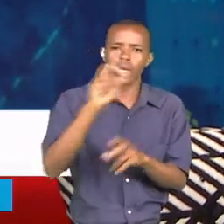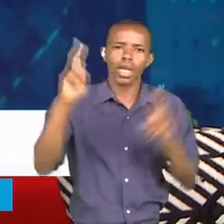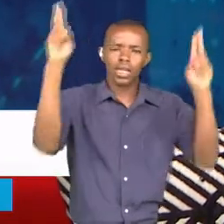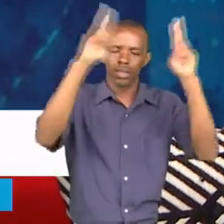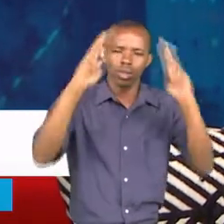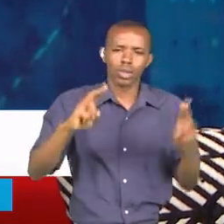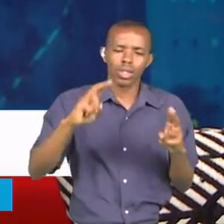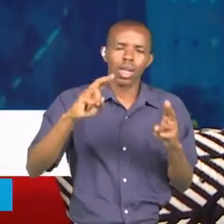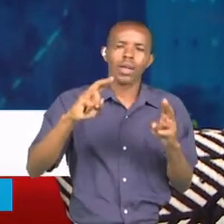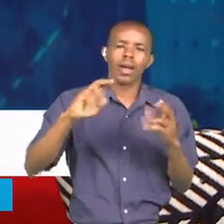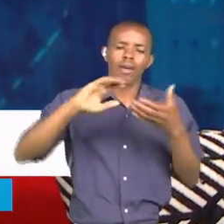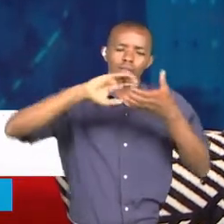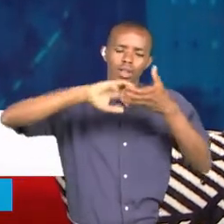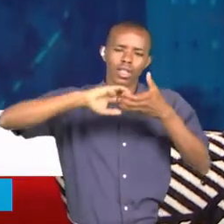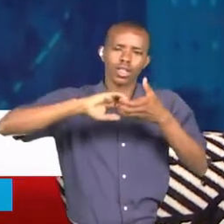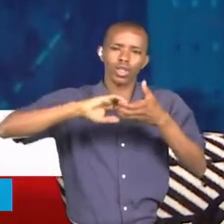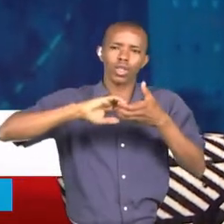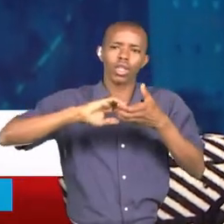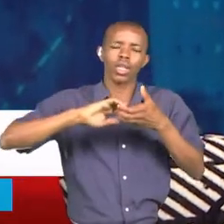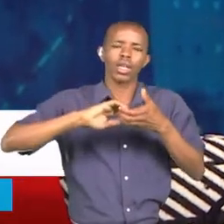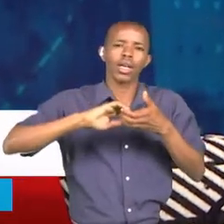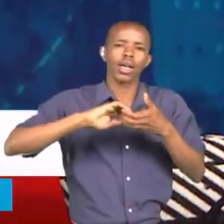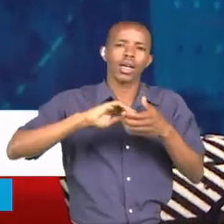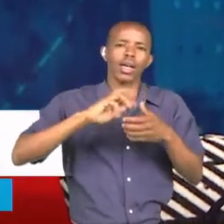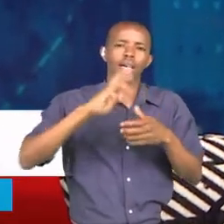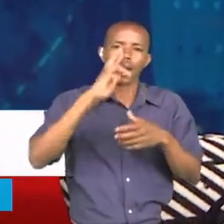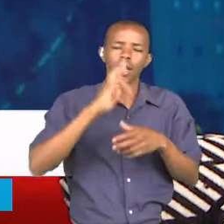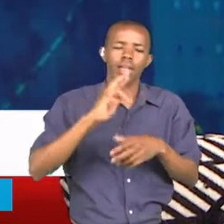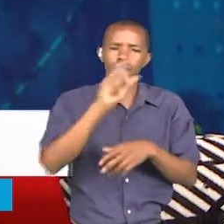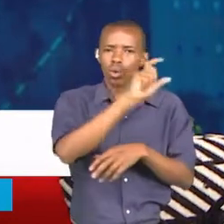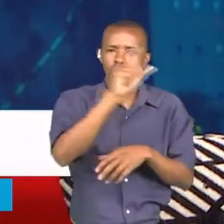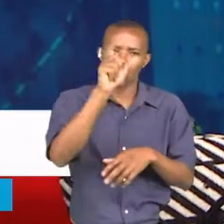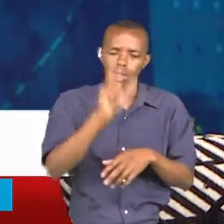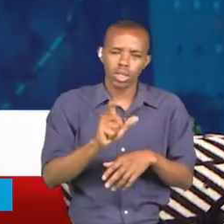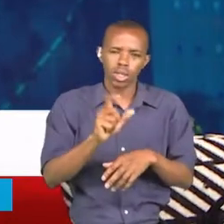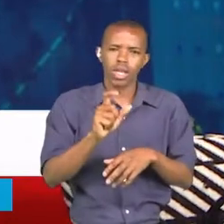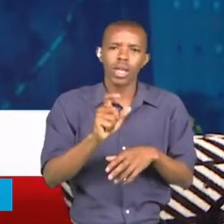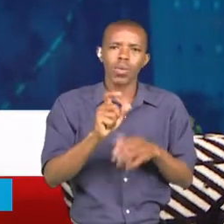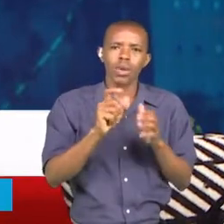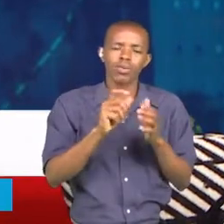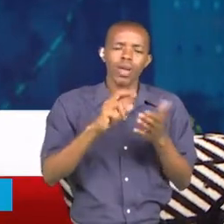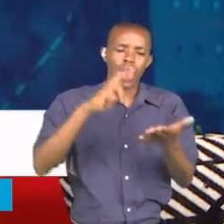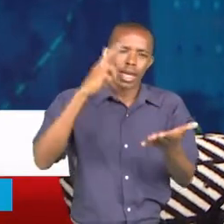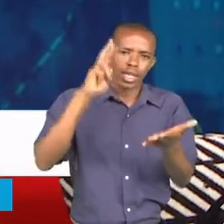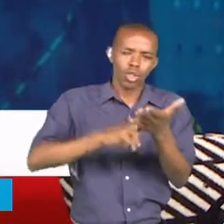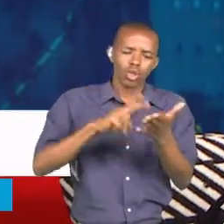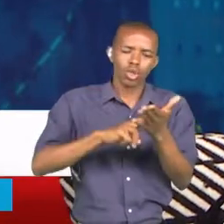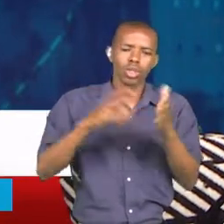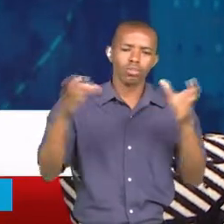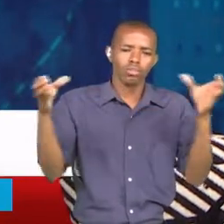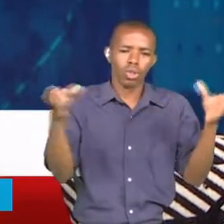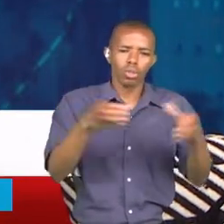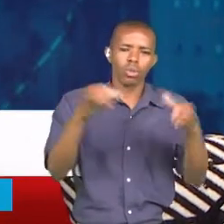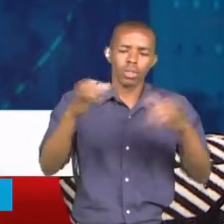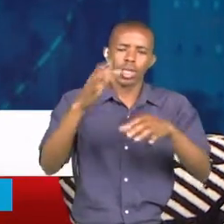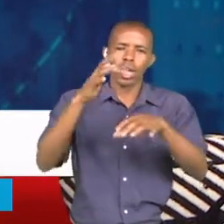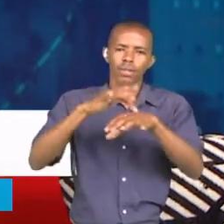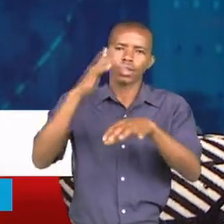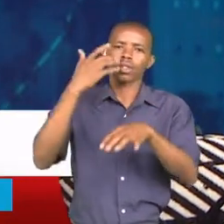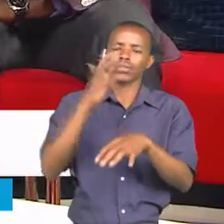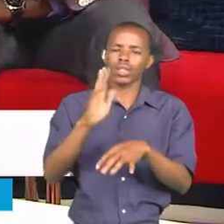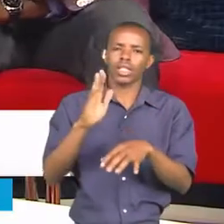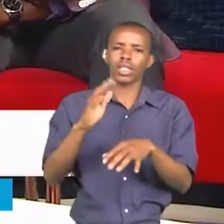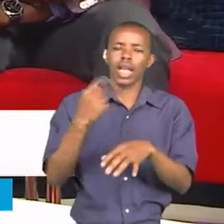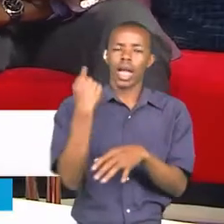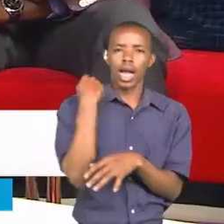of Red Cross. So what we've done is we've rolled out registration of communities who are affected, and currently, as we speak,